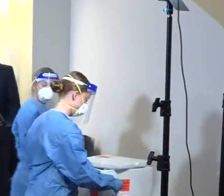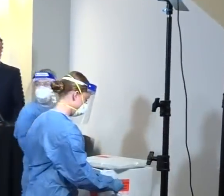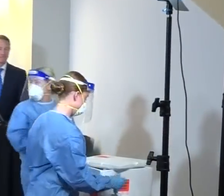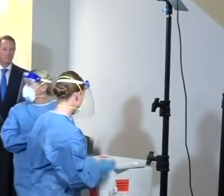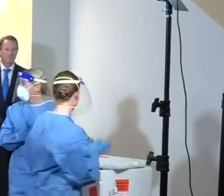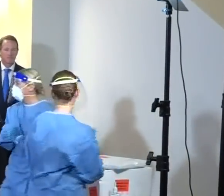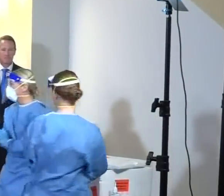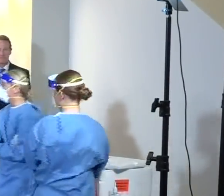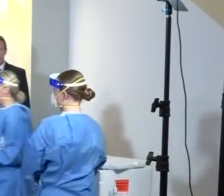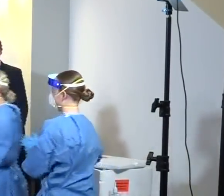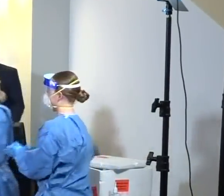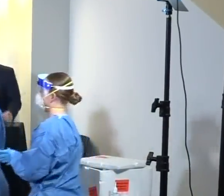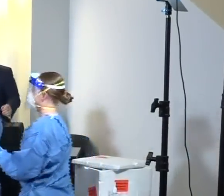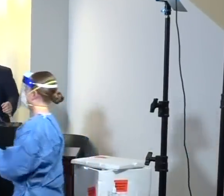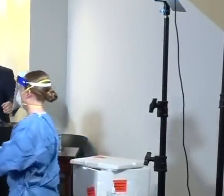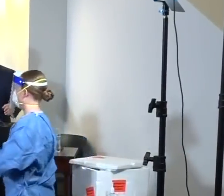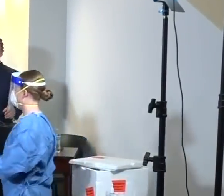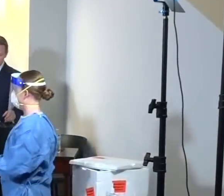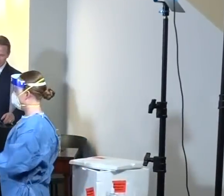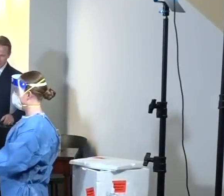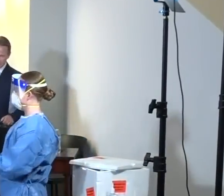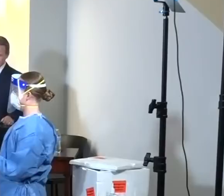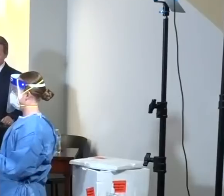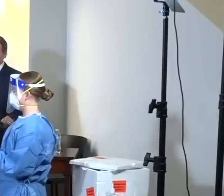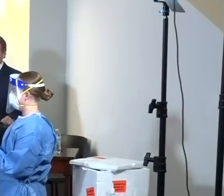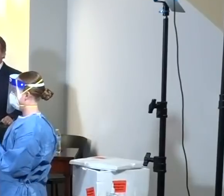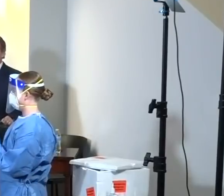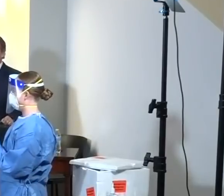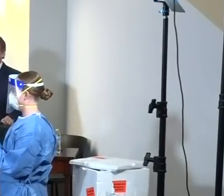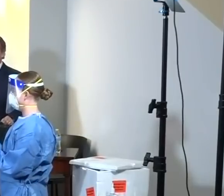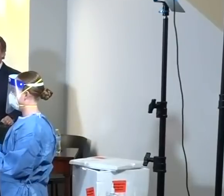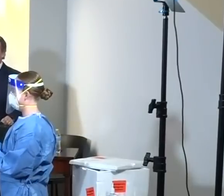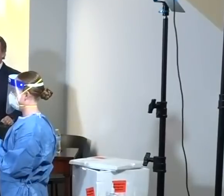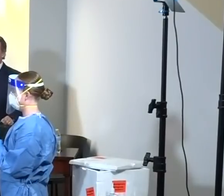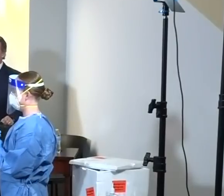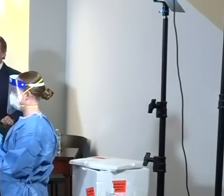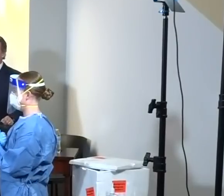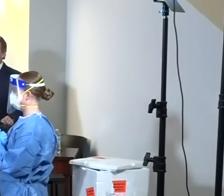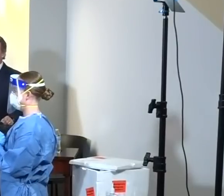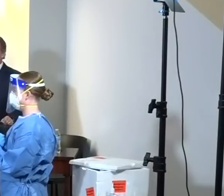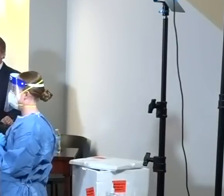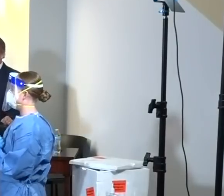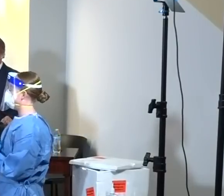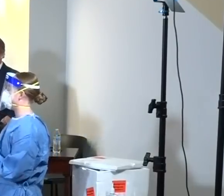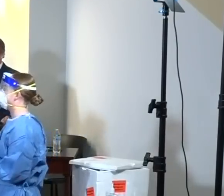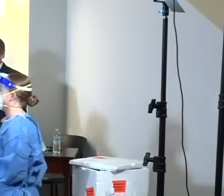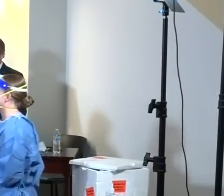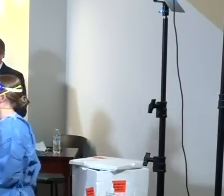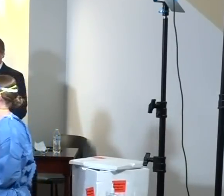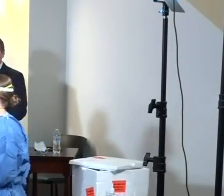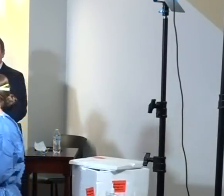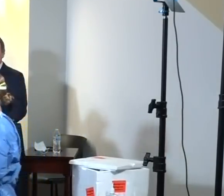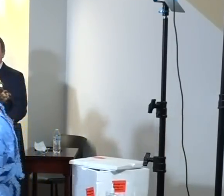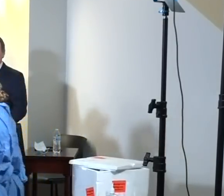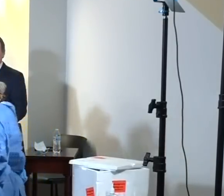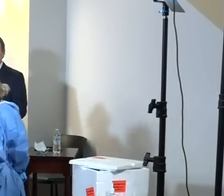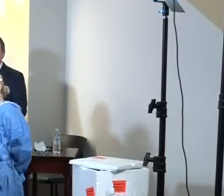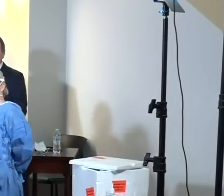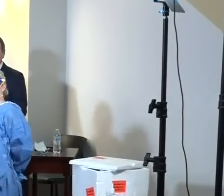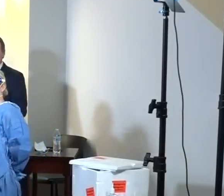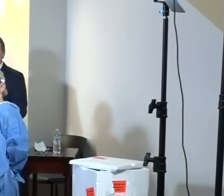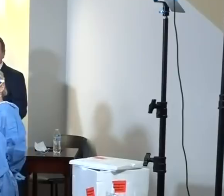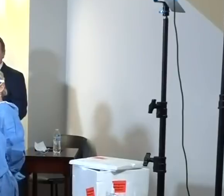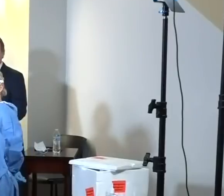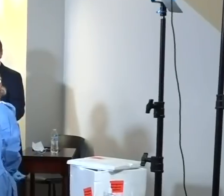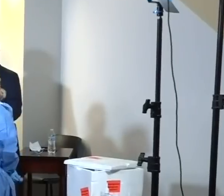job is? I'm a civilian RN at Riverside nurse. Hospital, Yeah, nurse. good. I'm currently a student for